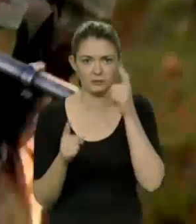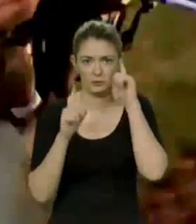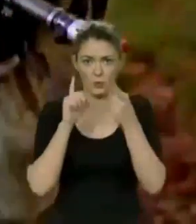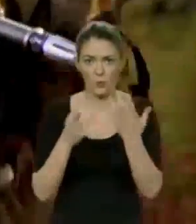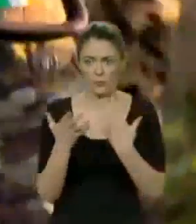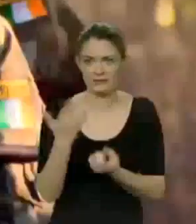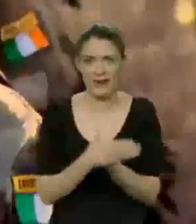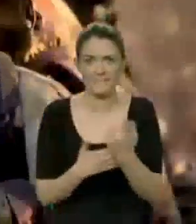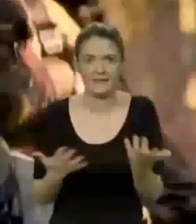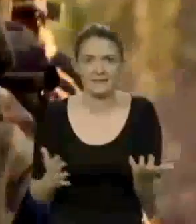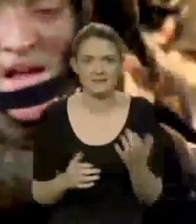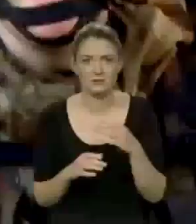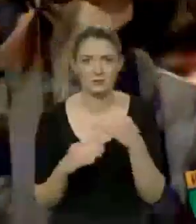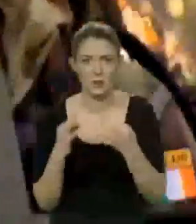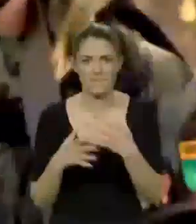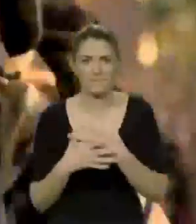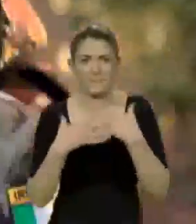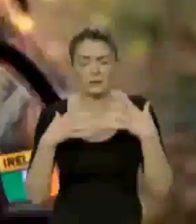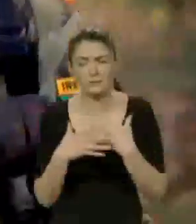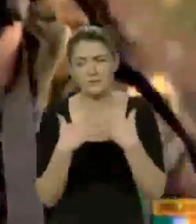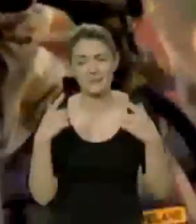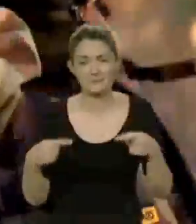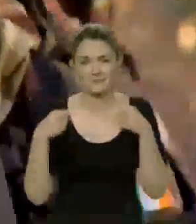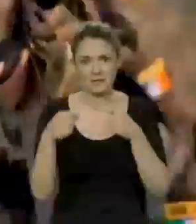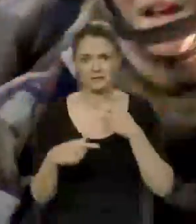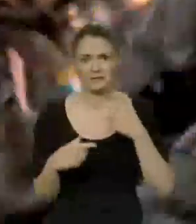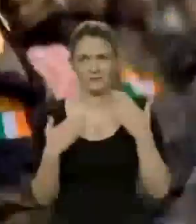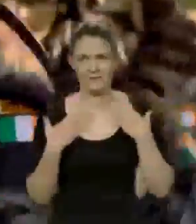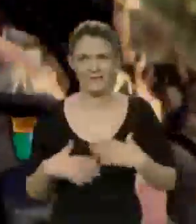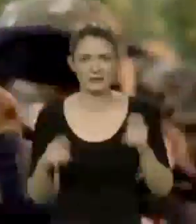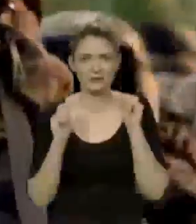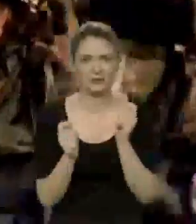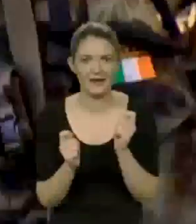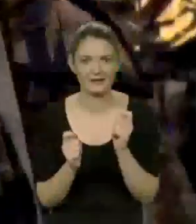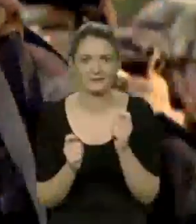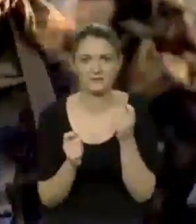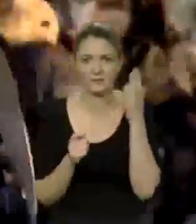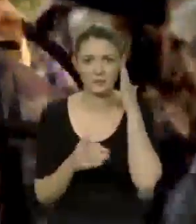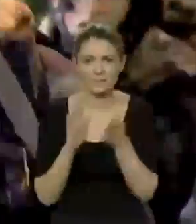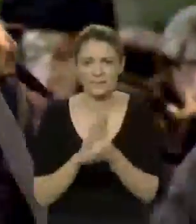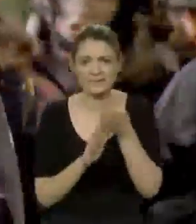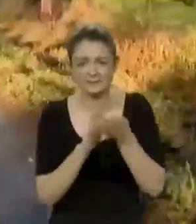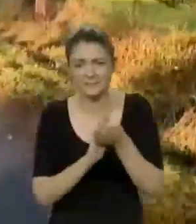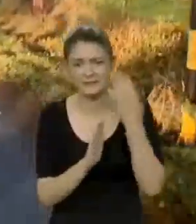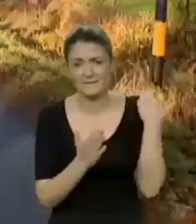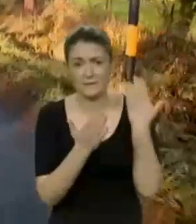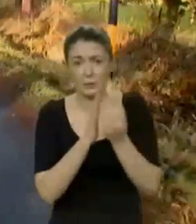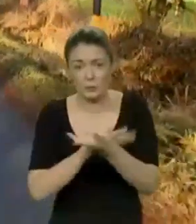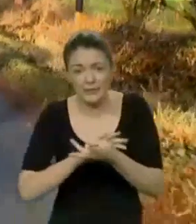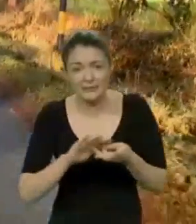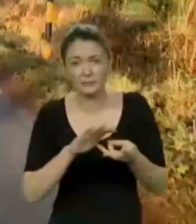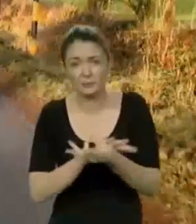happen. They're going into a major battle PT that they've known has built up to this for weeks and weeks and